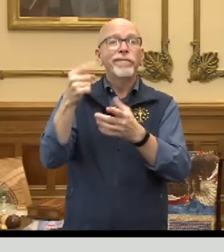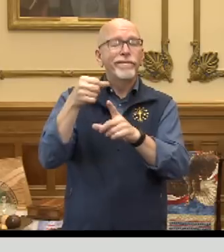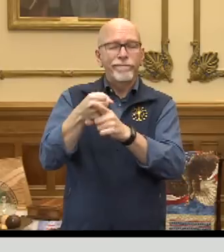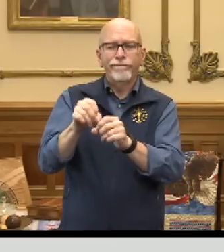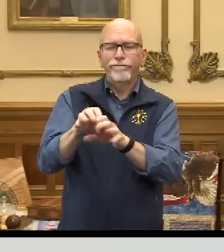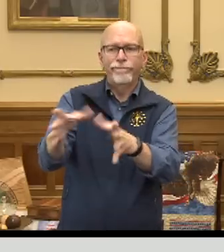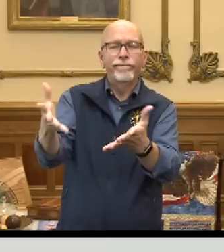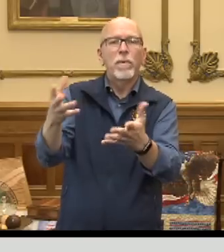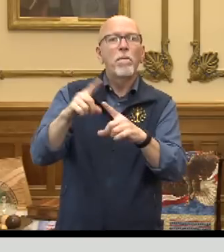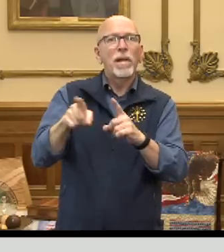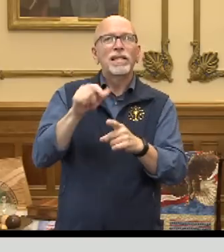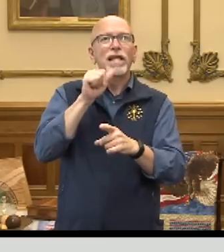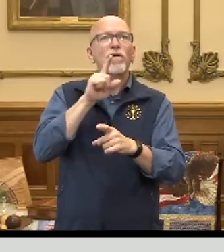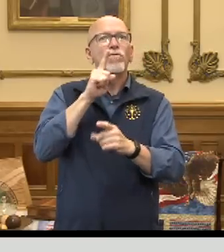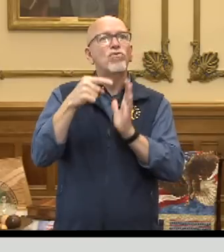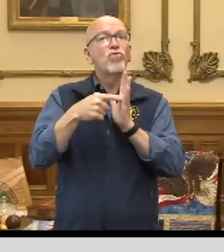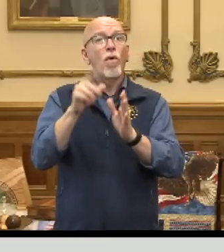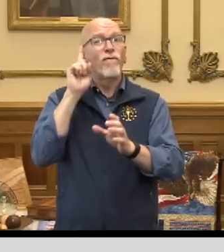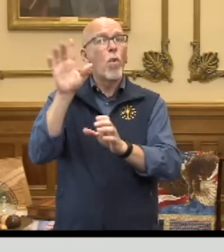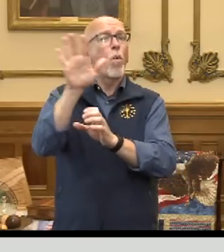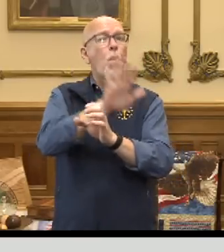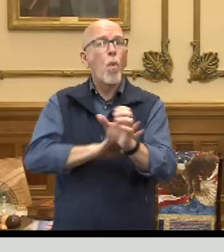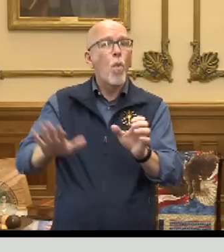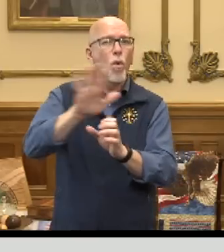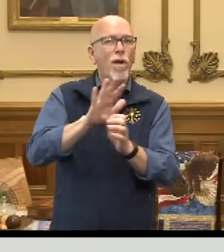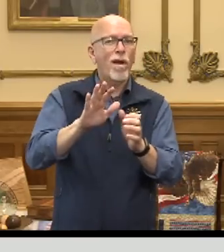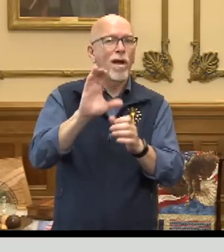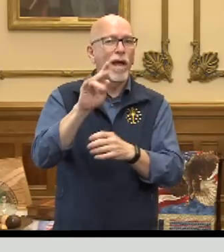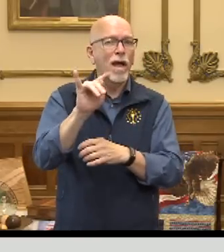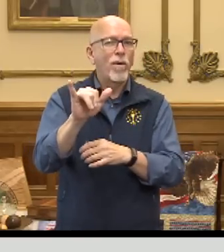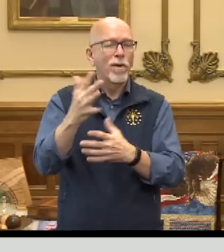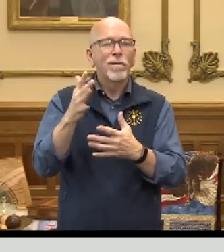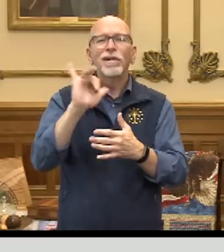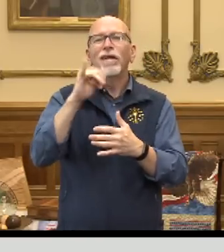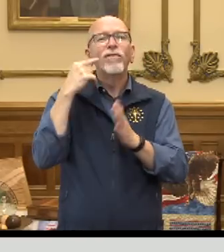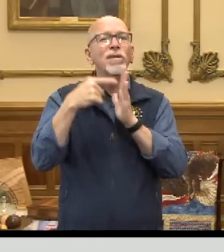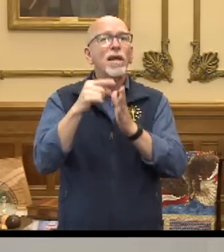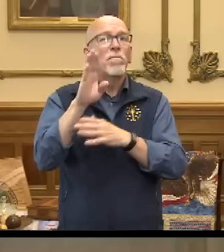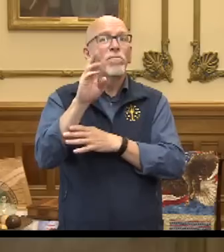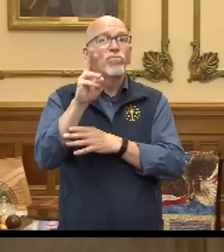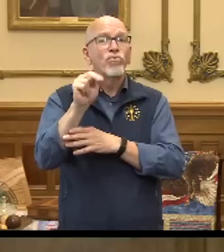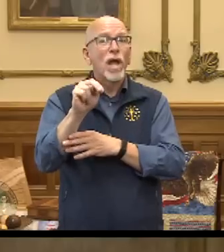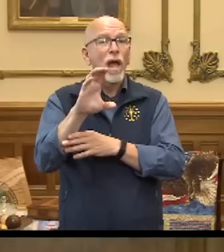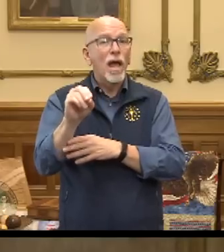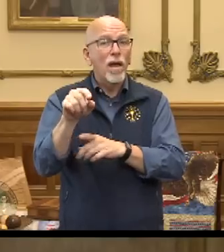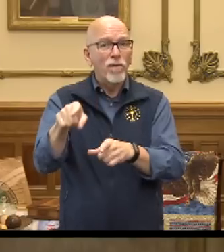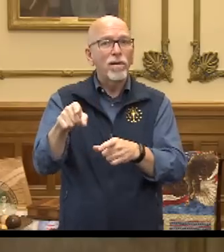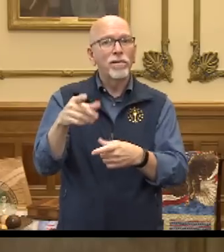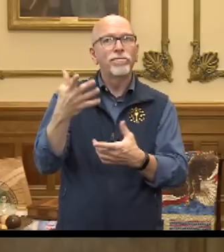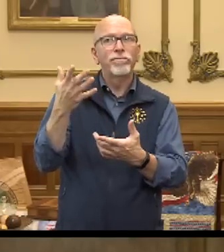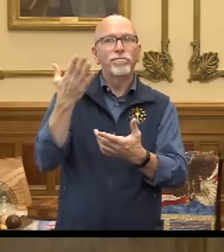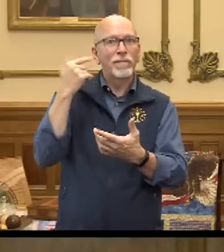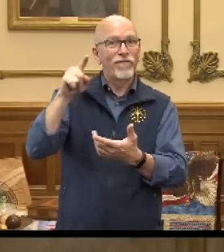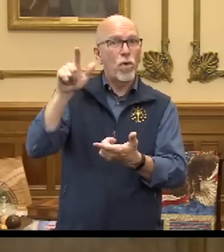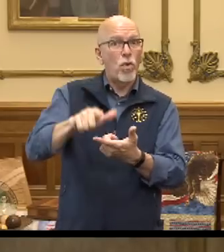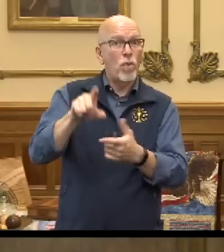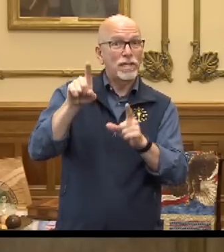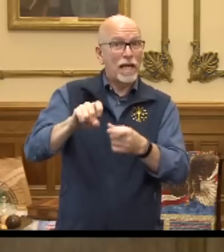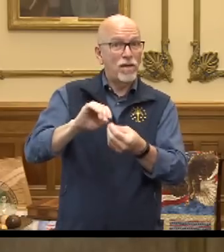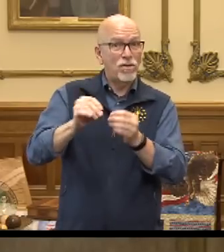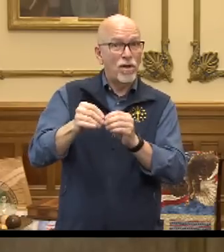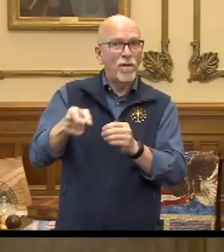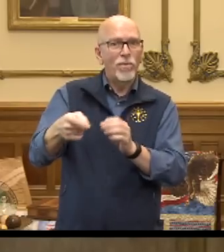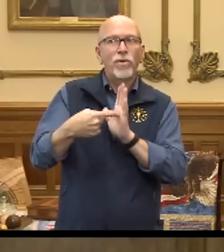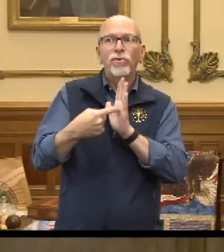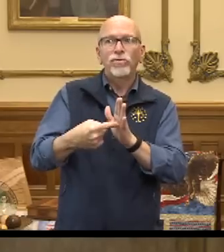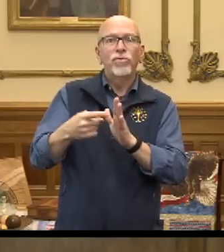not represent a true increase in the community spread. In the case of Brown County, it was flagged because of low testing numbers resulted in